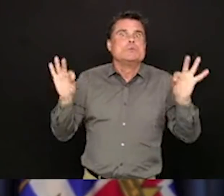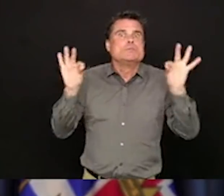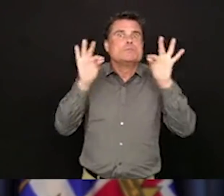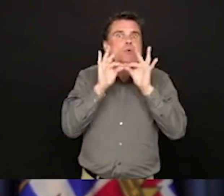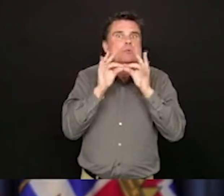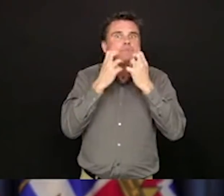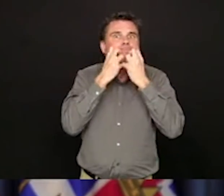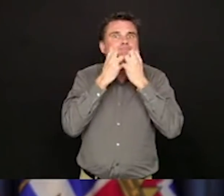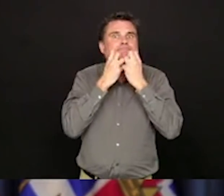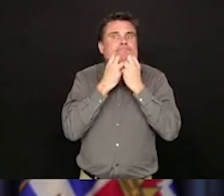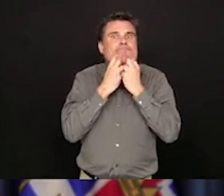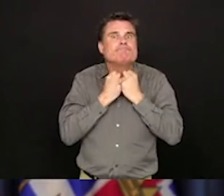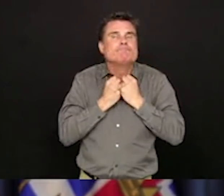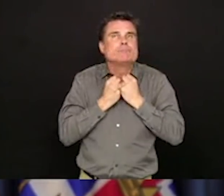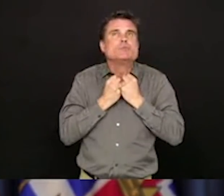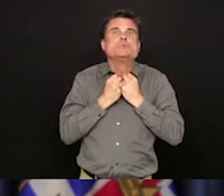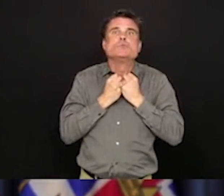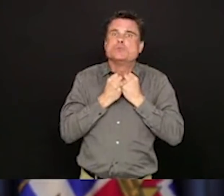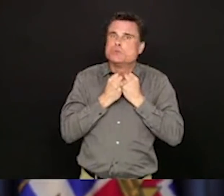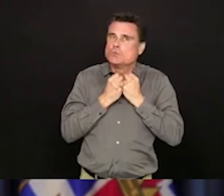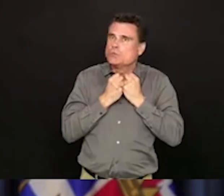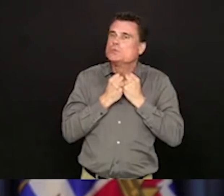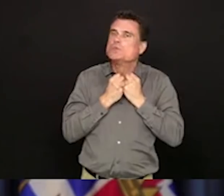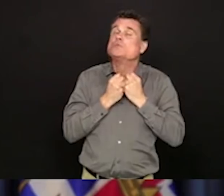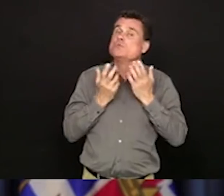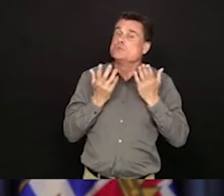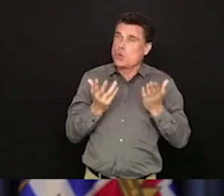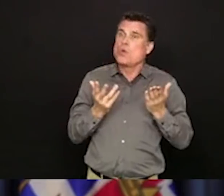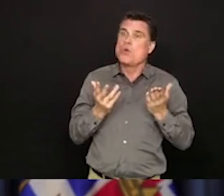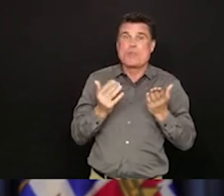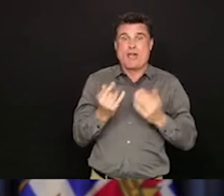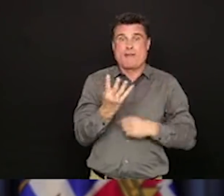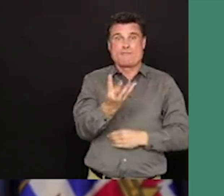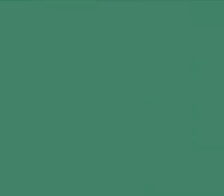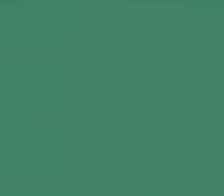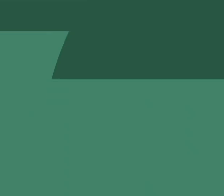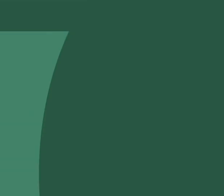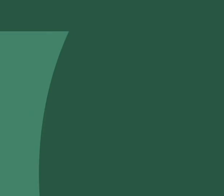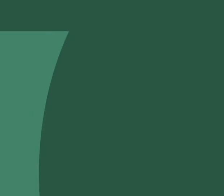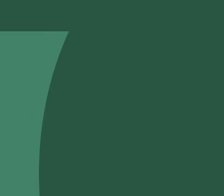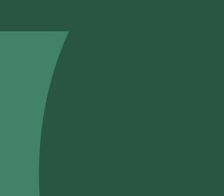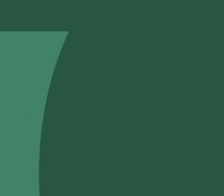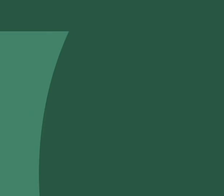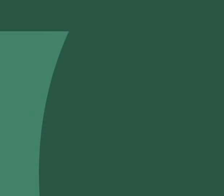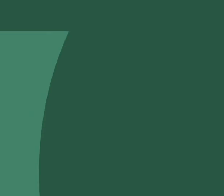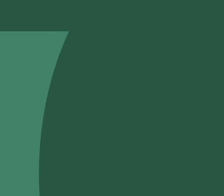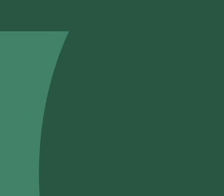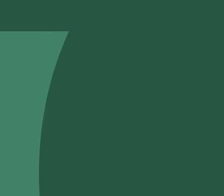centres. And today I was delighted to hear the Premier's announcement of the opening in Victoria.